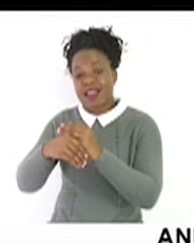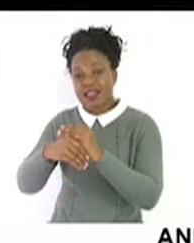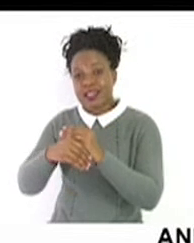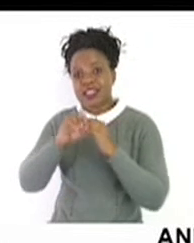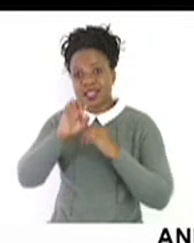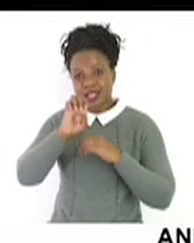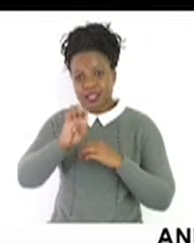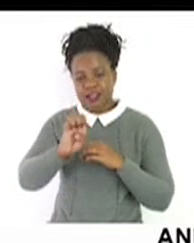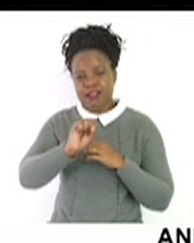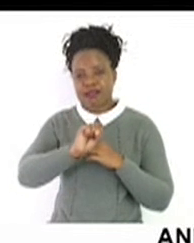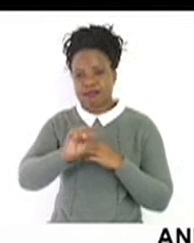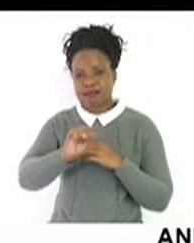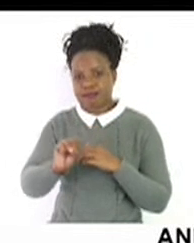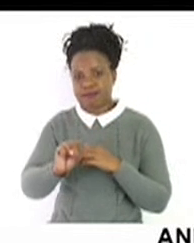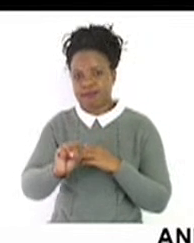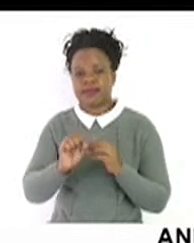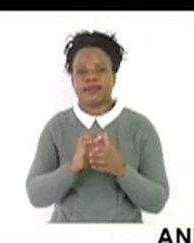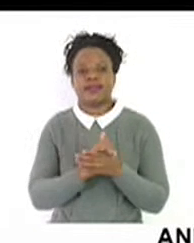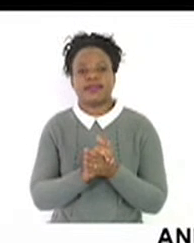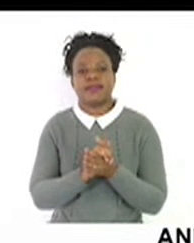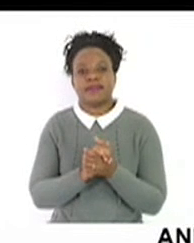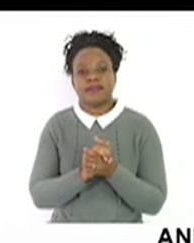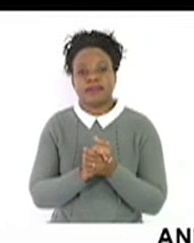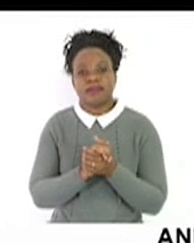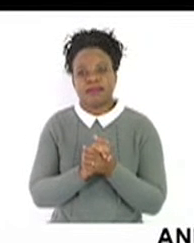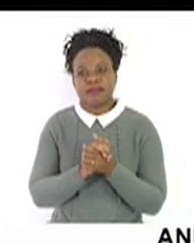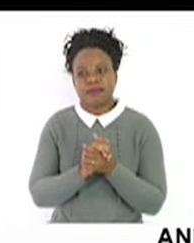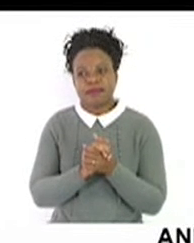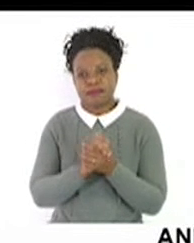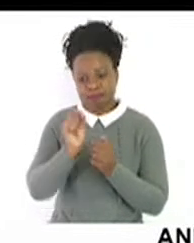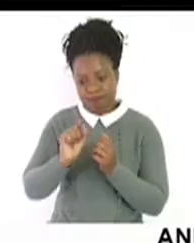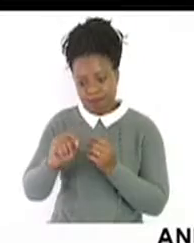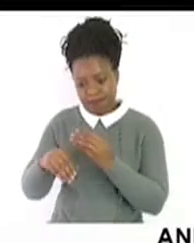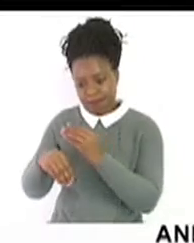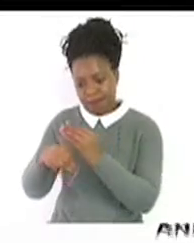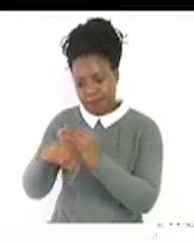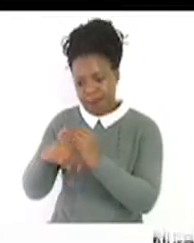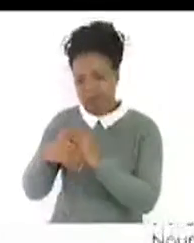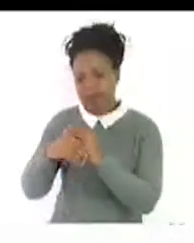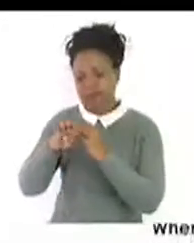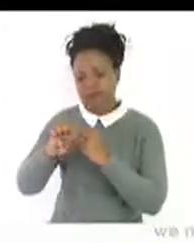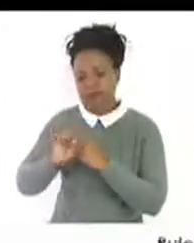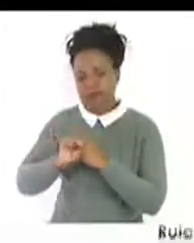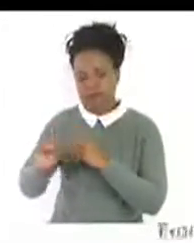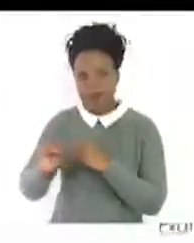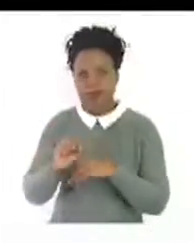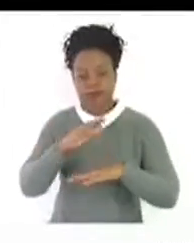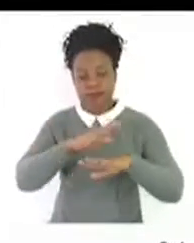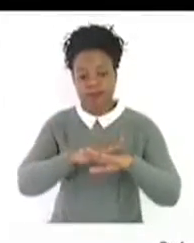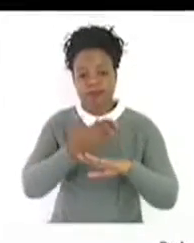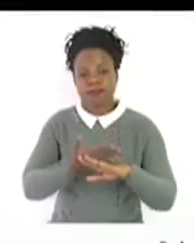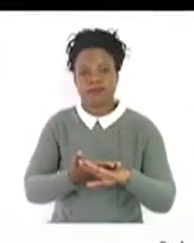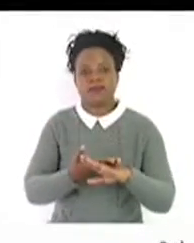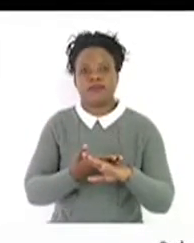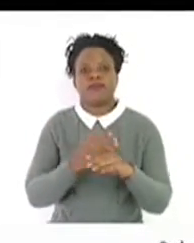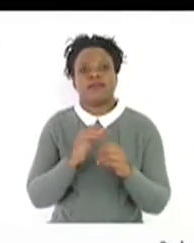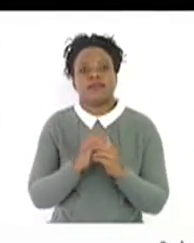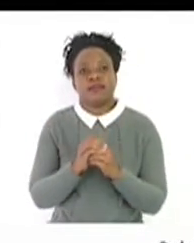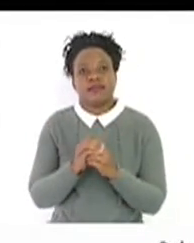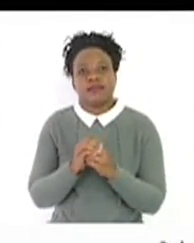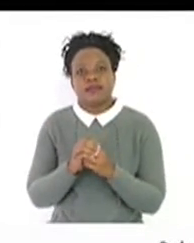add ES in their plural form. Let's look at the examples.